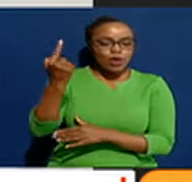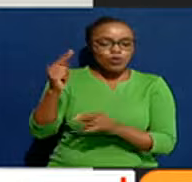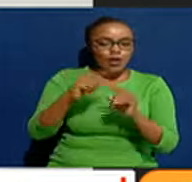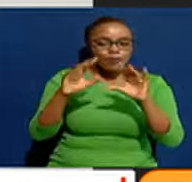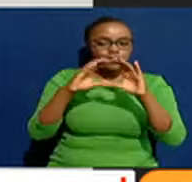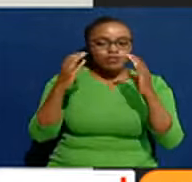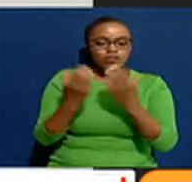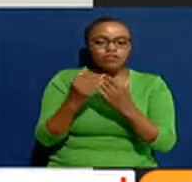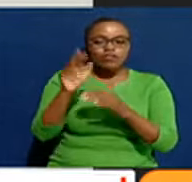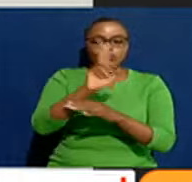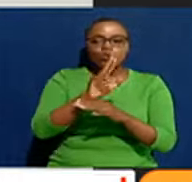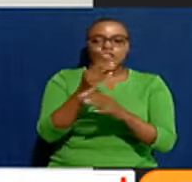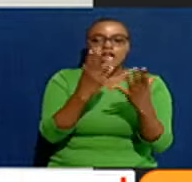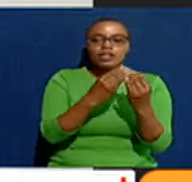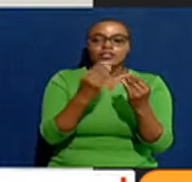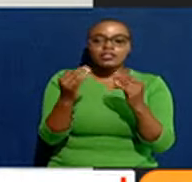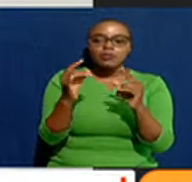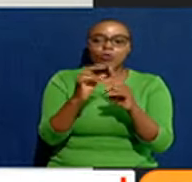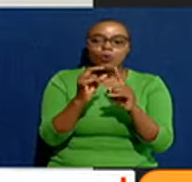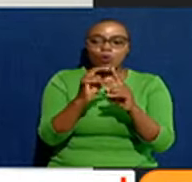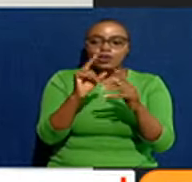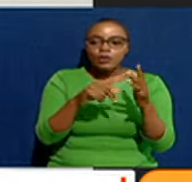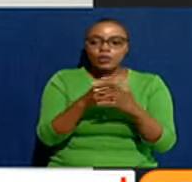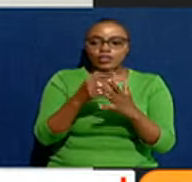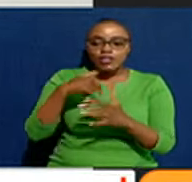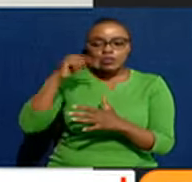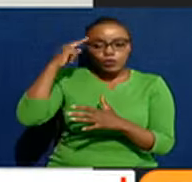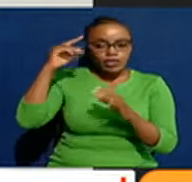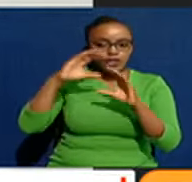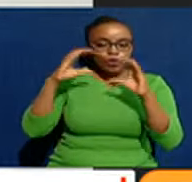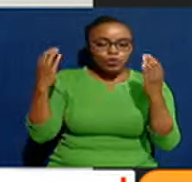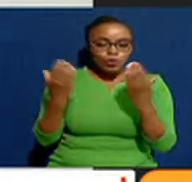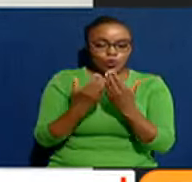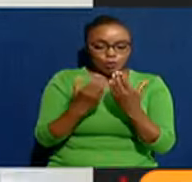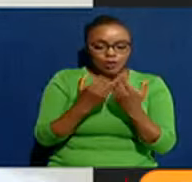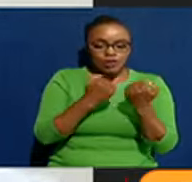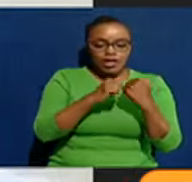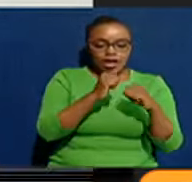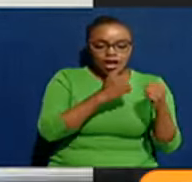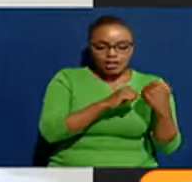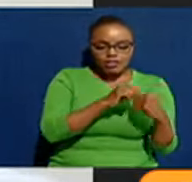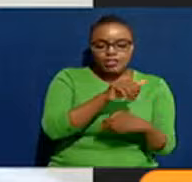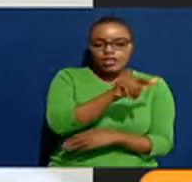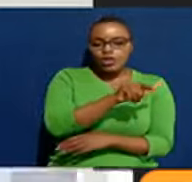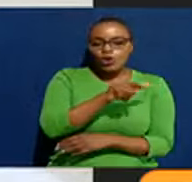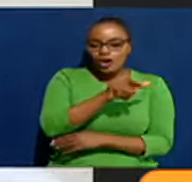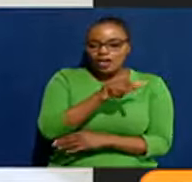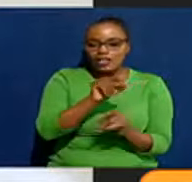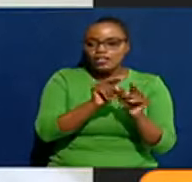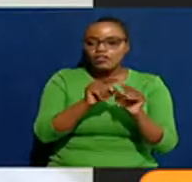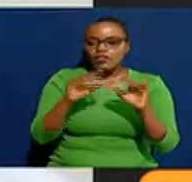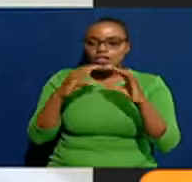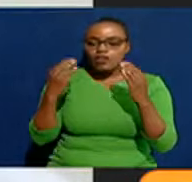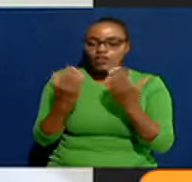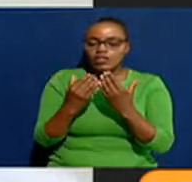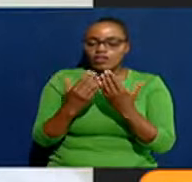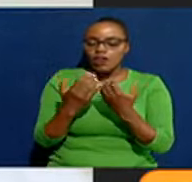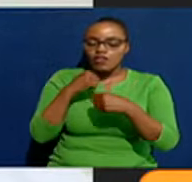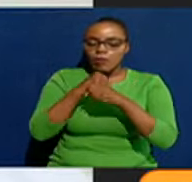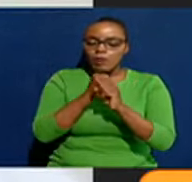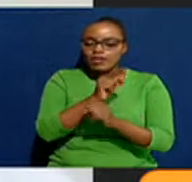use a very simple word. We think globally, act locally. Where in the world have we